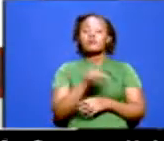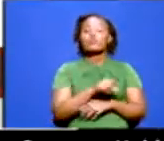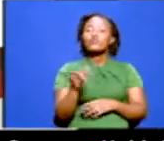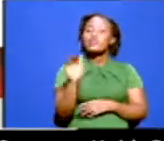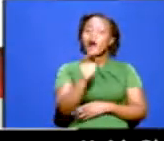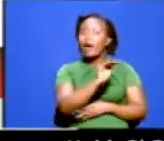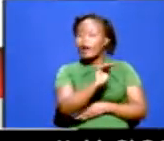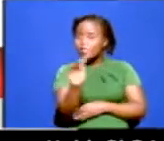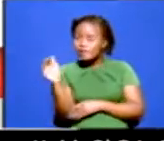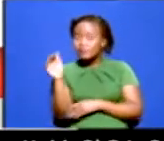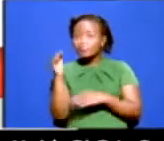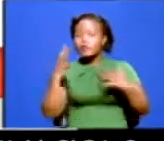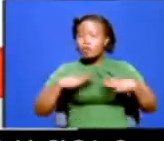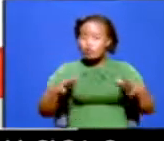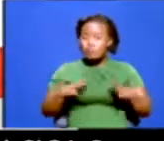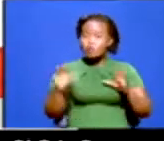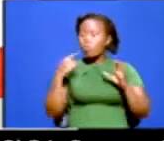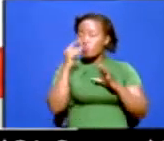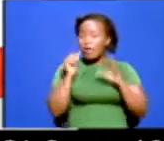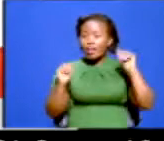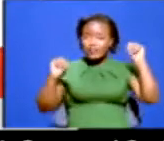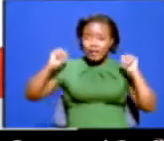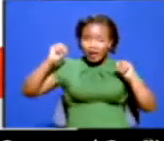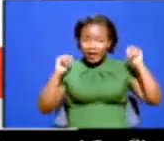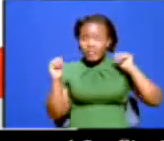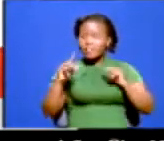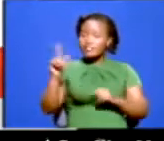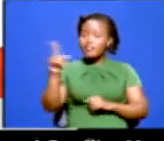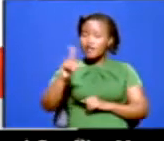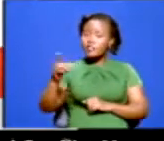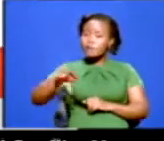to leave Laikipia within the next 7 days.